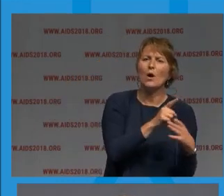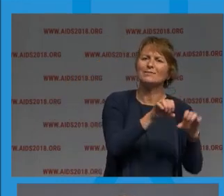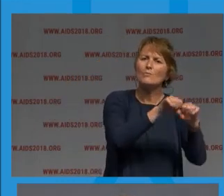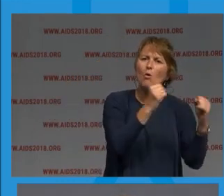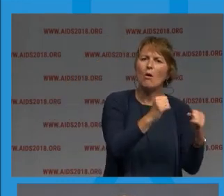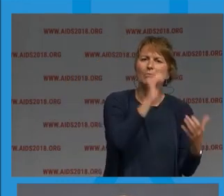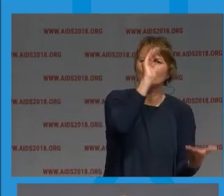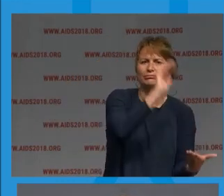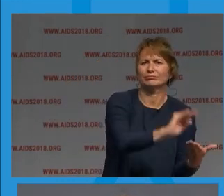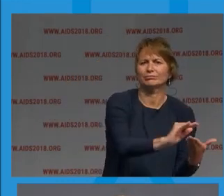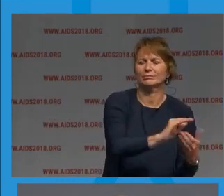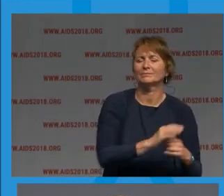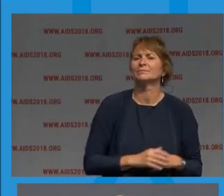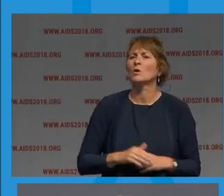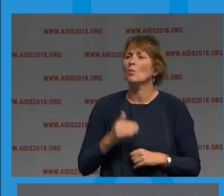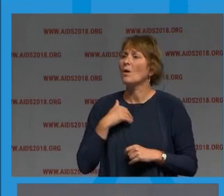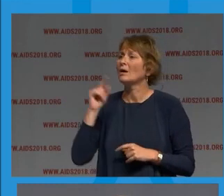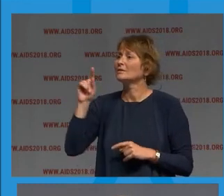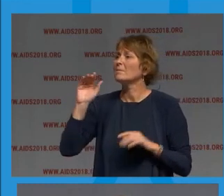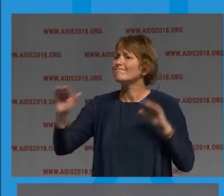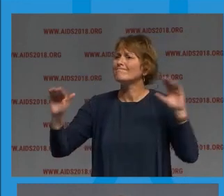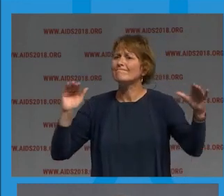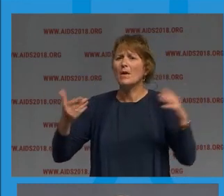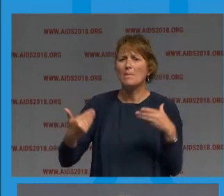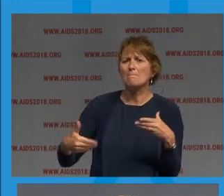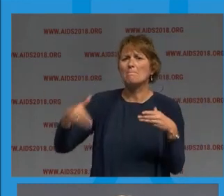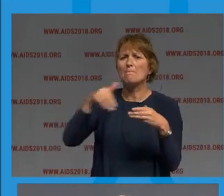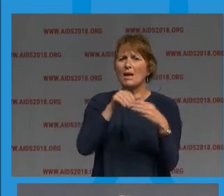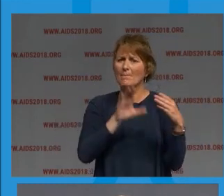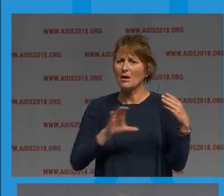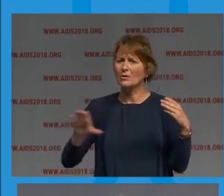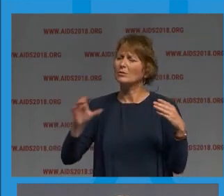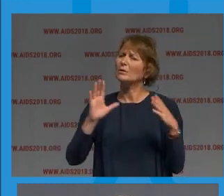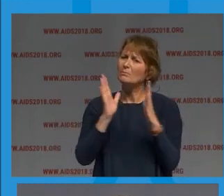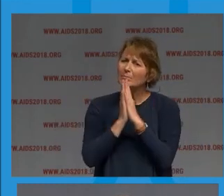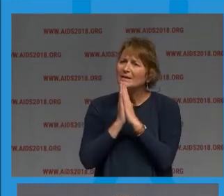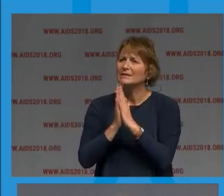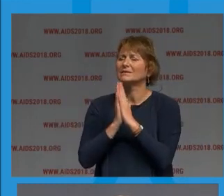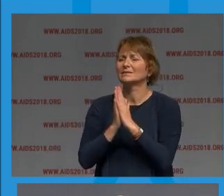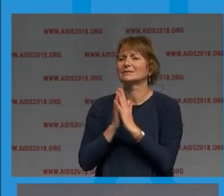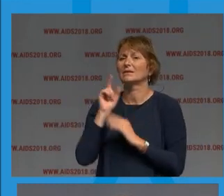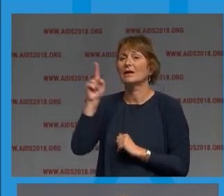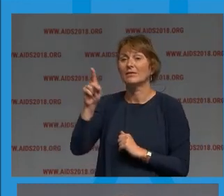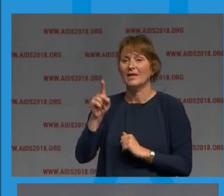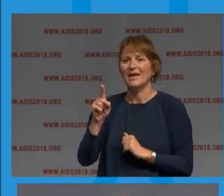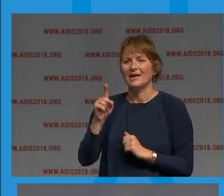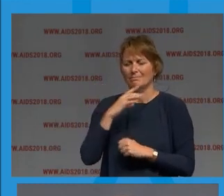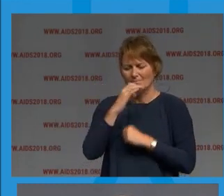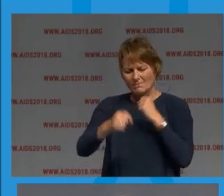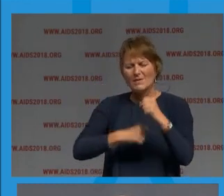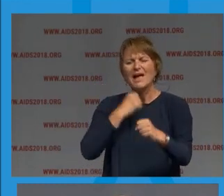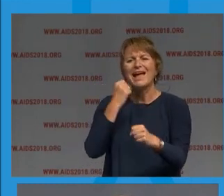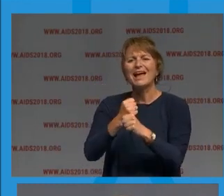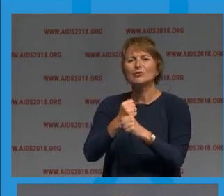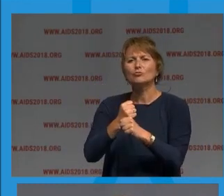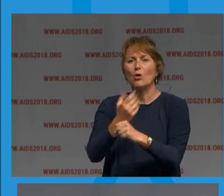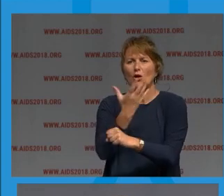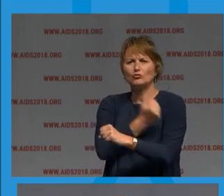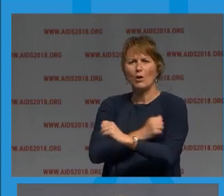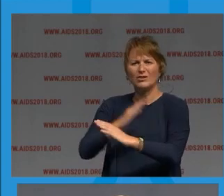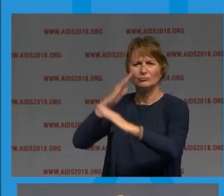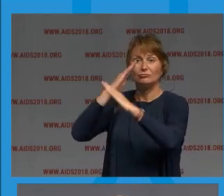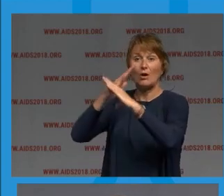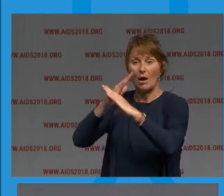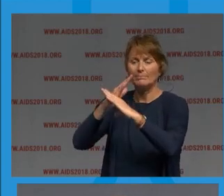member states to redirect 10% of their annual drug control spending towards harm